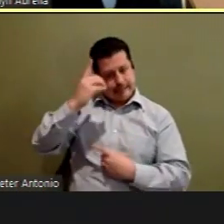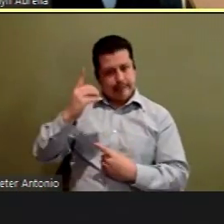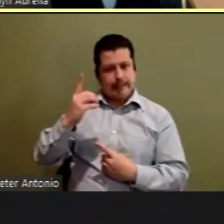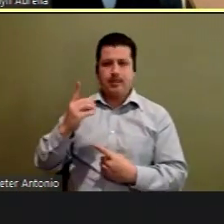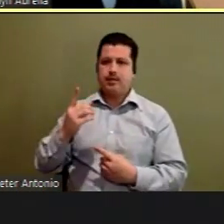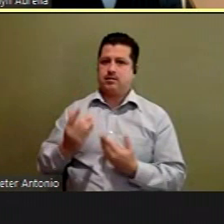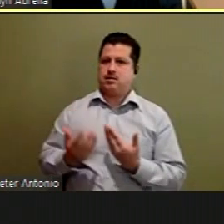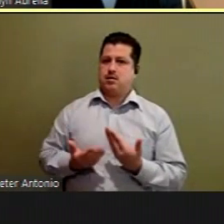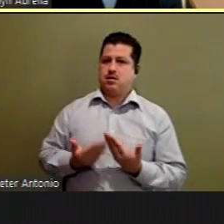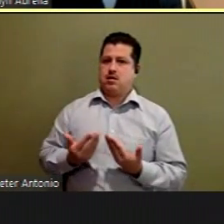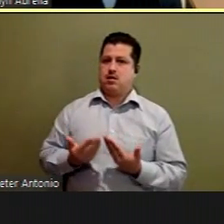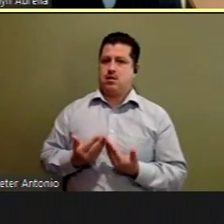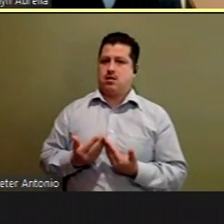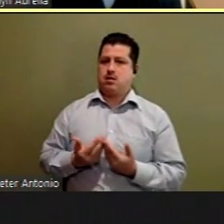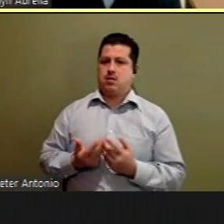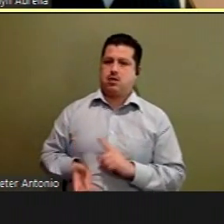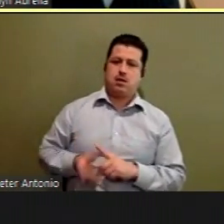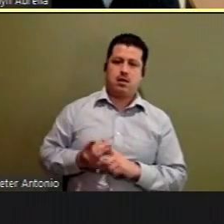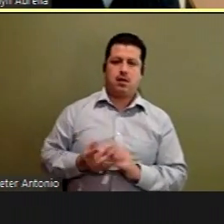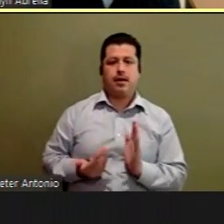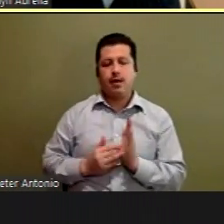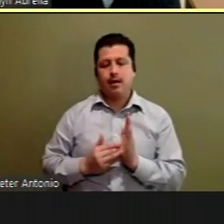naturally.